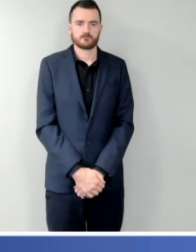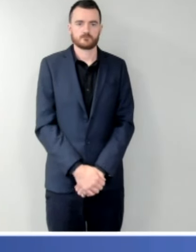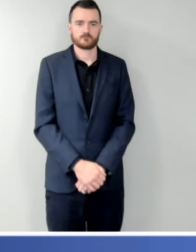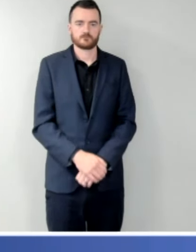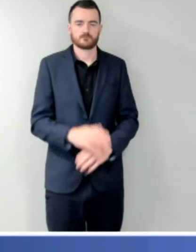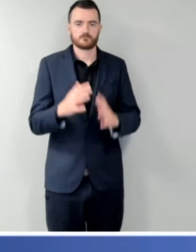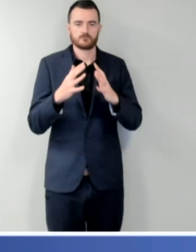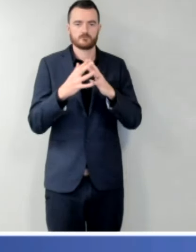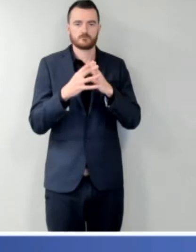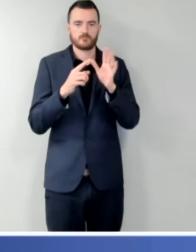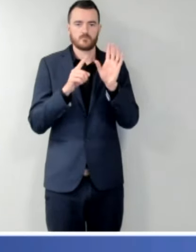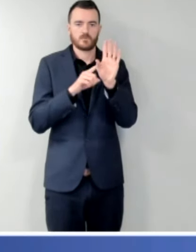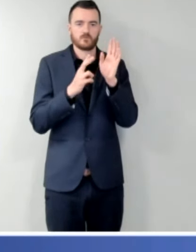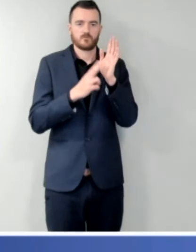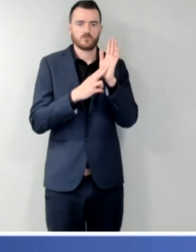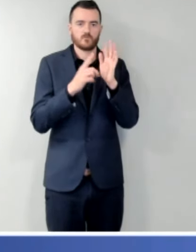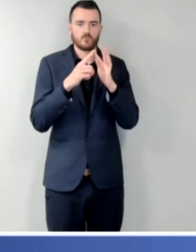Wayne Baker.